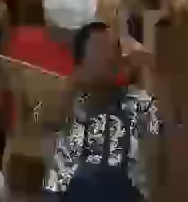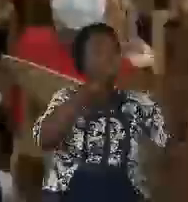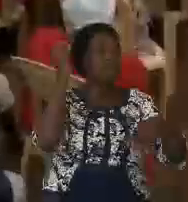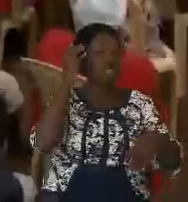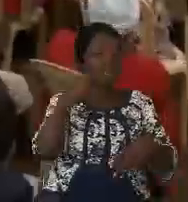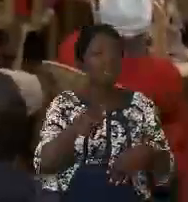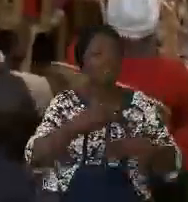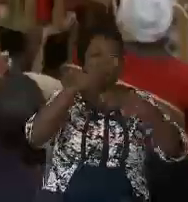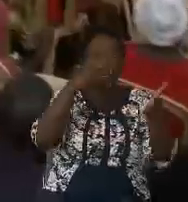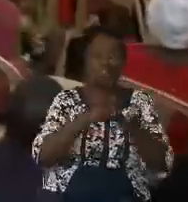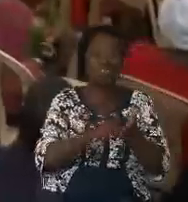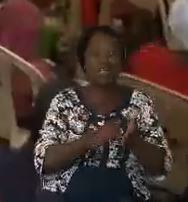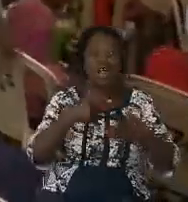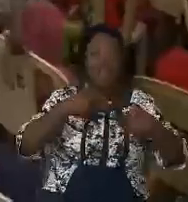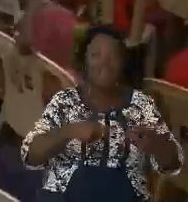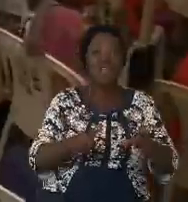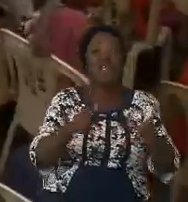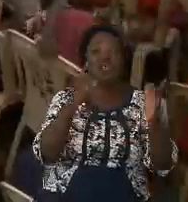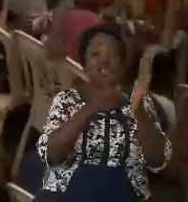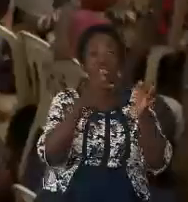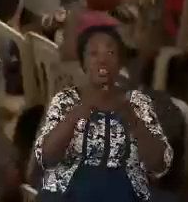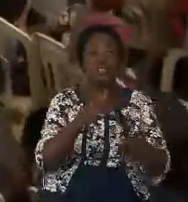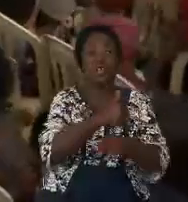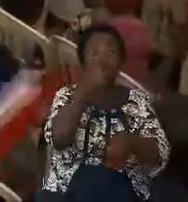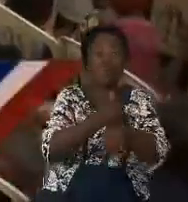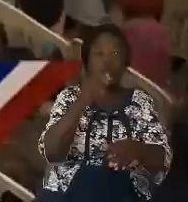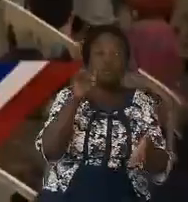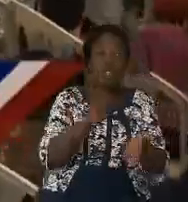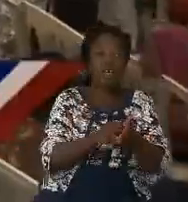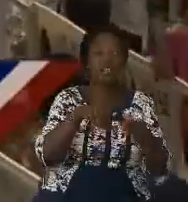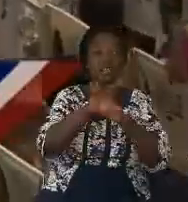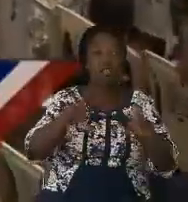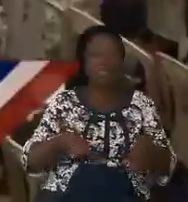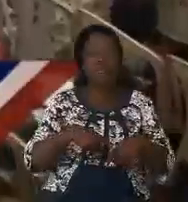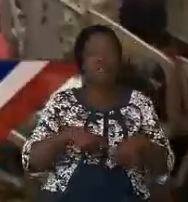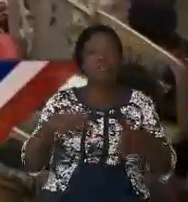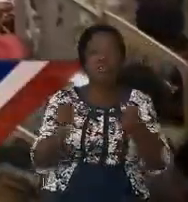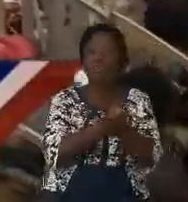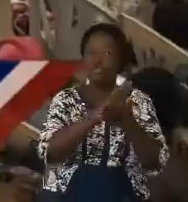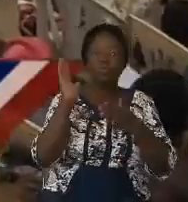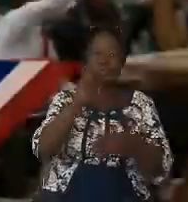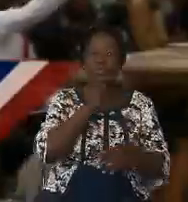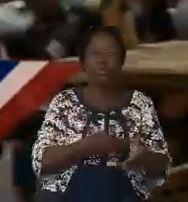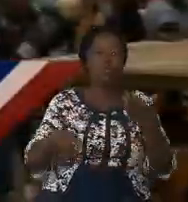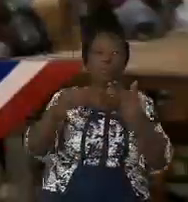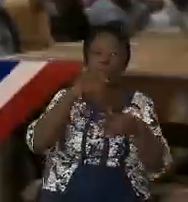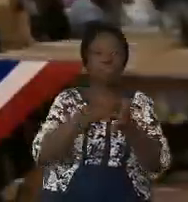Let heaven hear you. Let Jesus affirm that in your life.